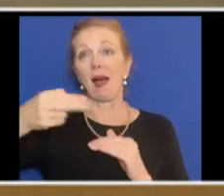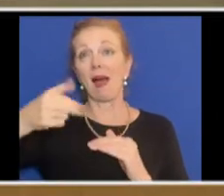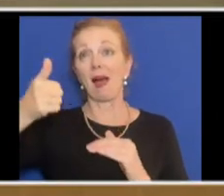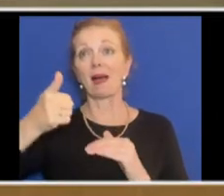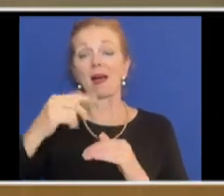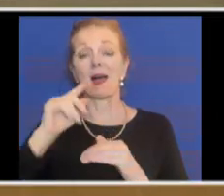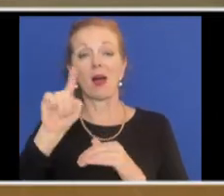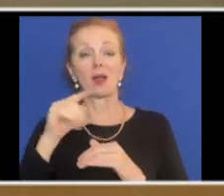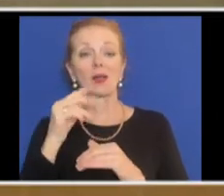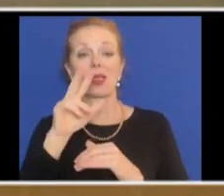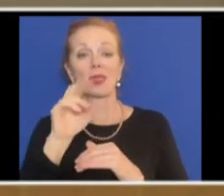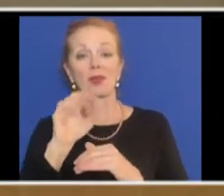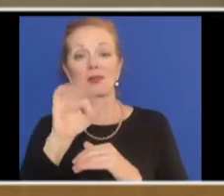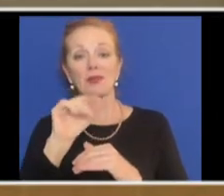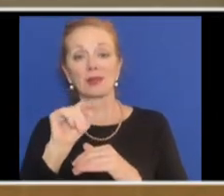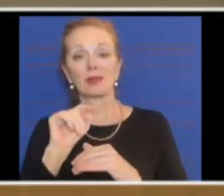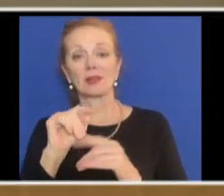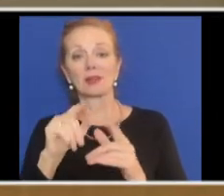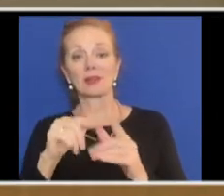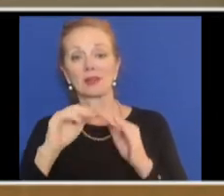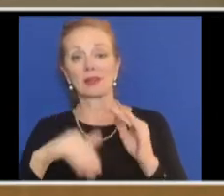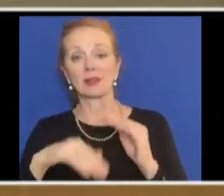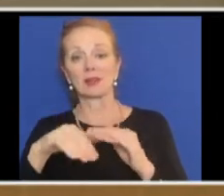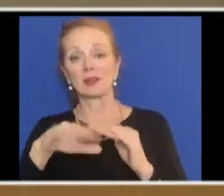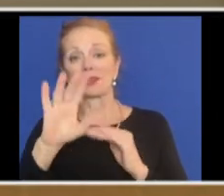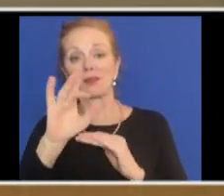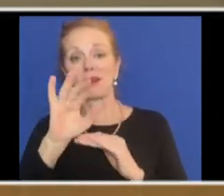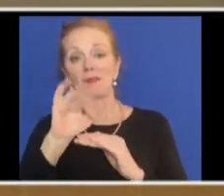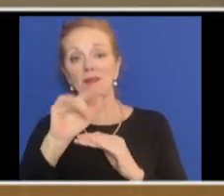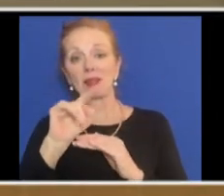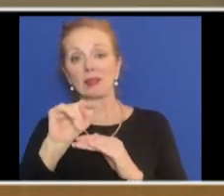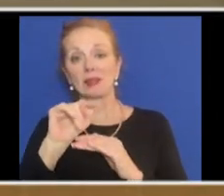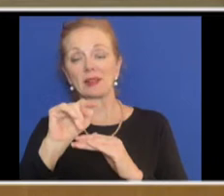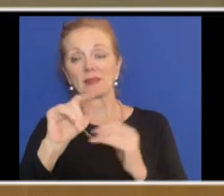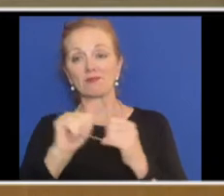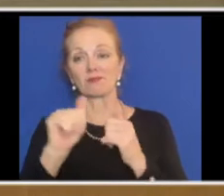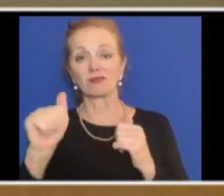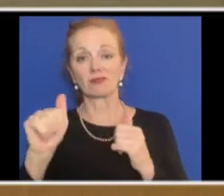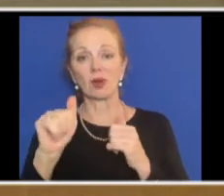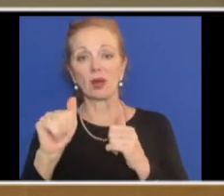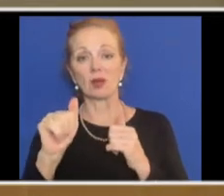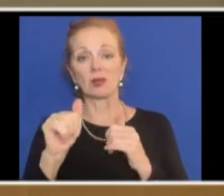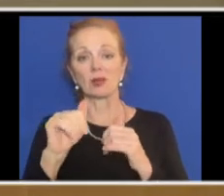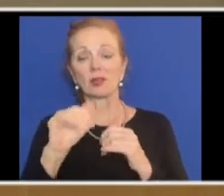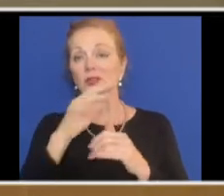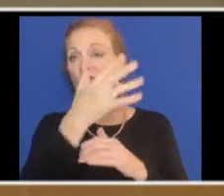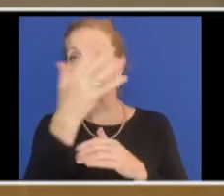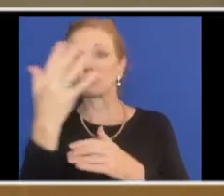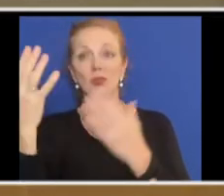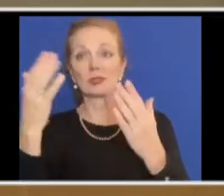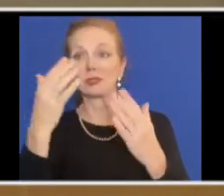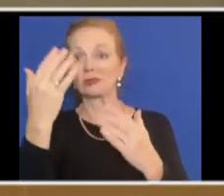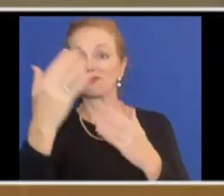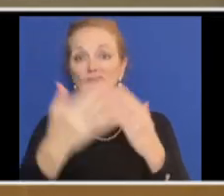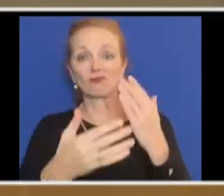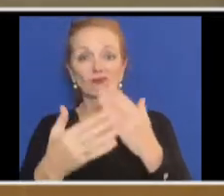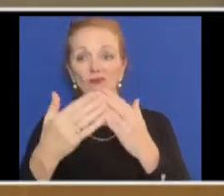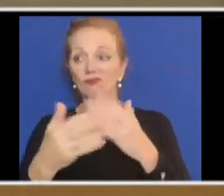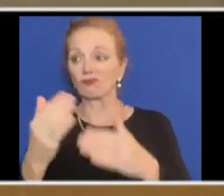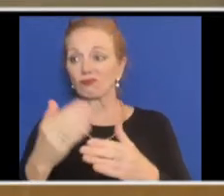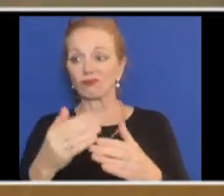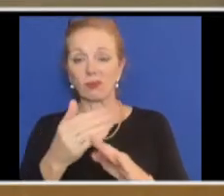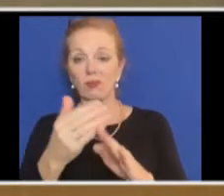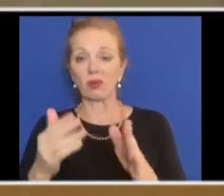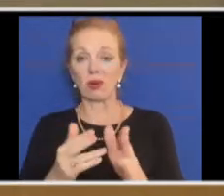only 30 feet high and less than 25 feet away from them uh they'll be losing trees as well as parking behind their house